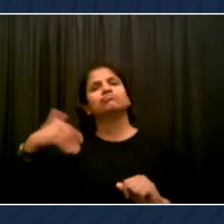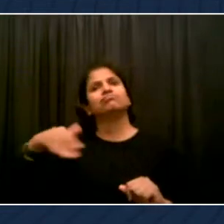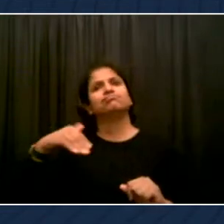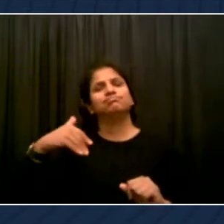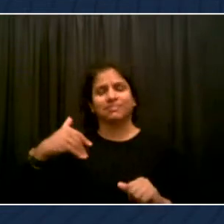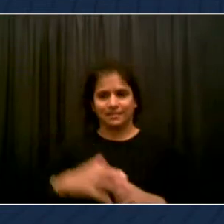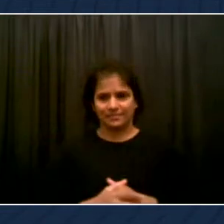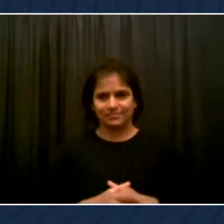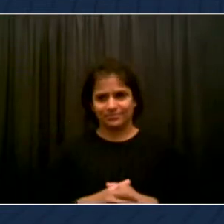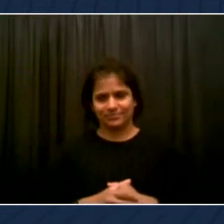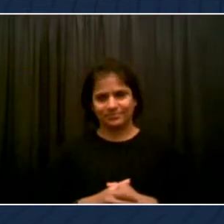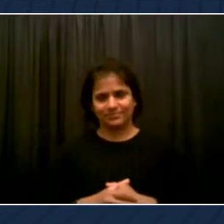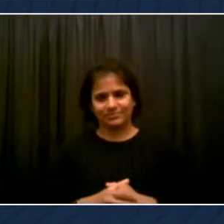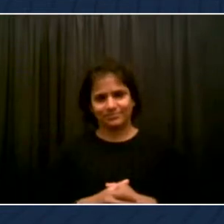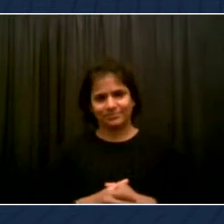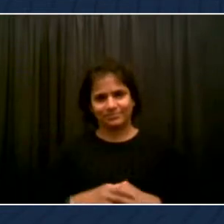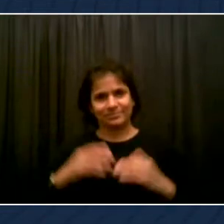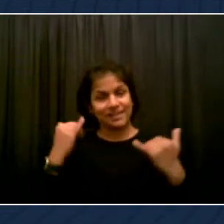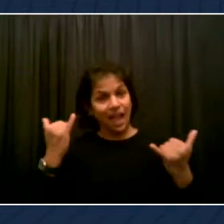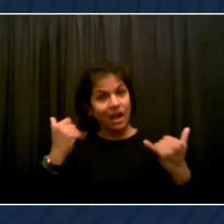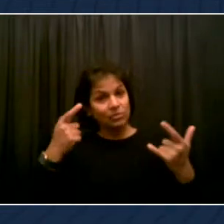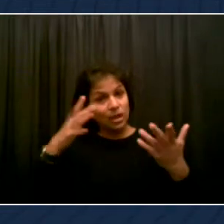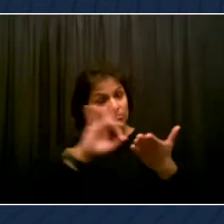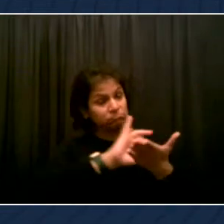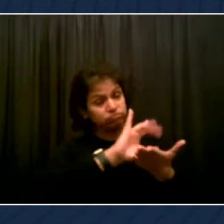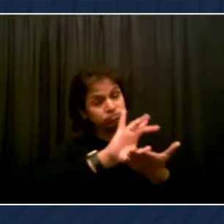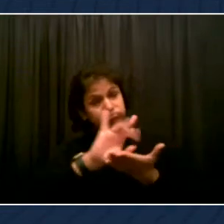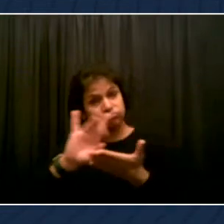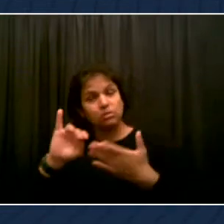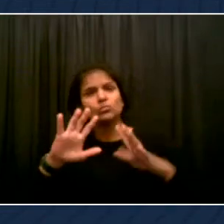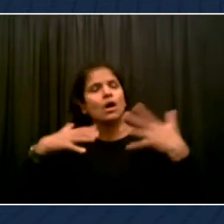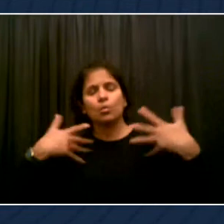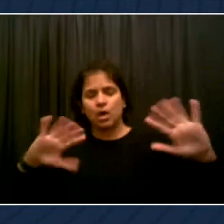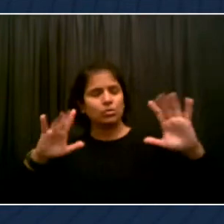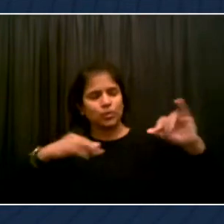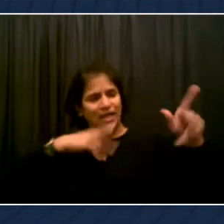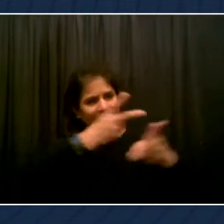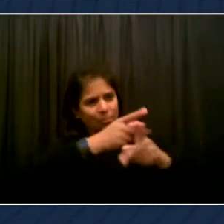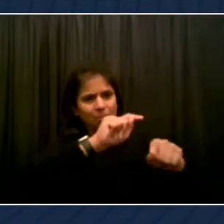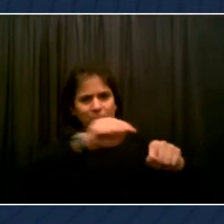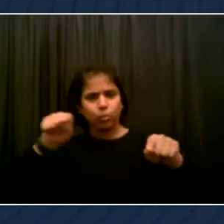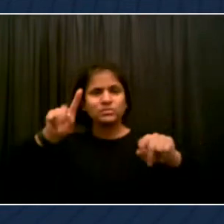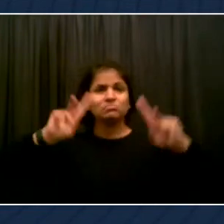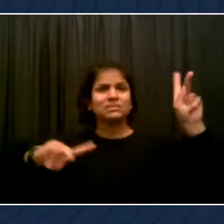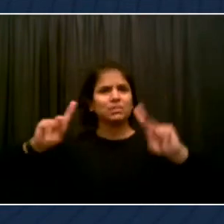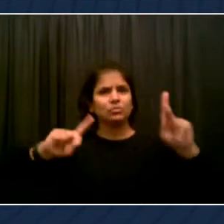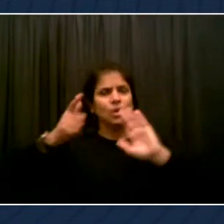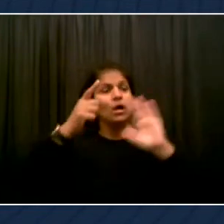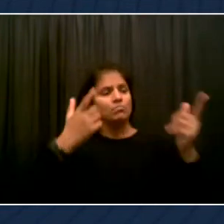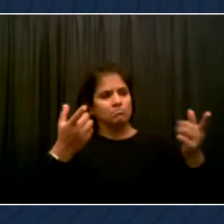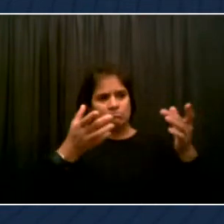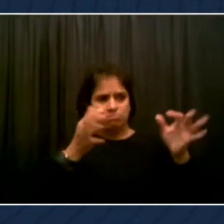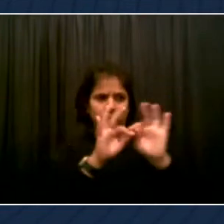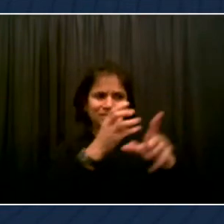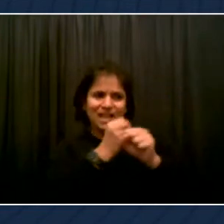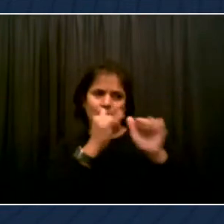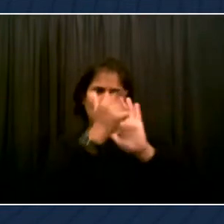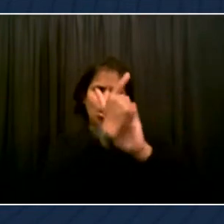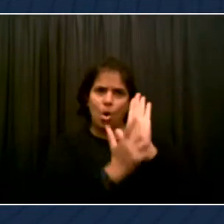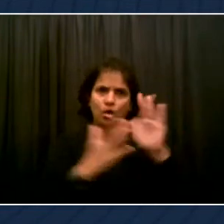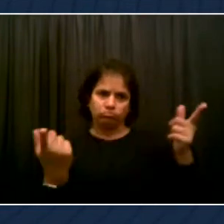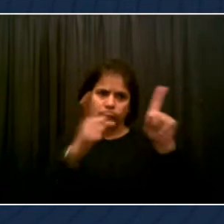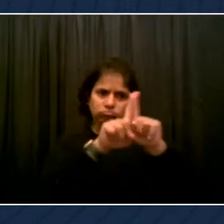evictions during this crisis. Access to housing is a human rights issue, and every New Yorker should have the means